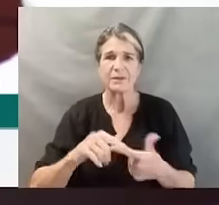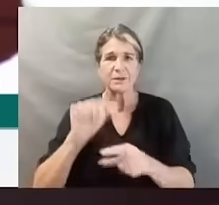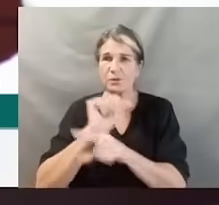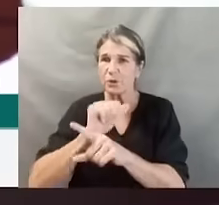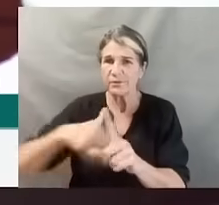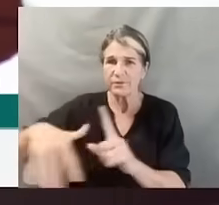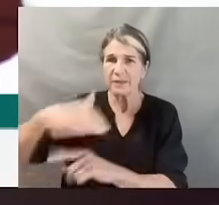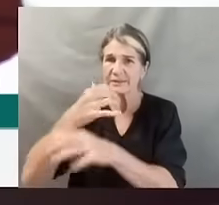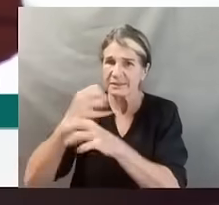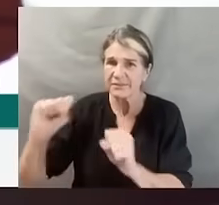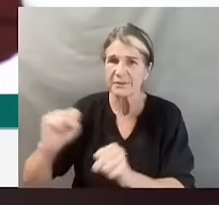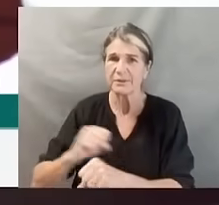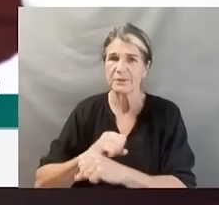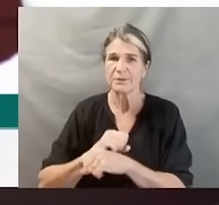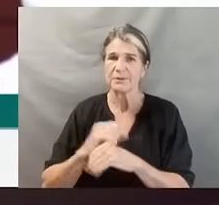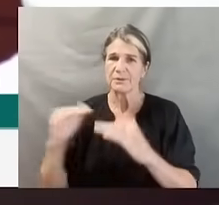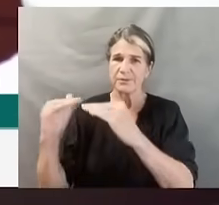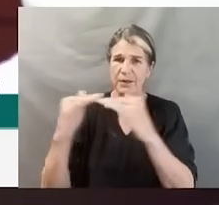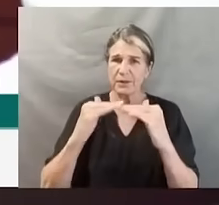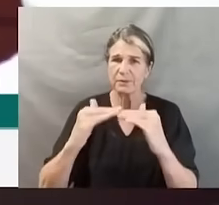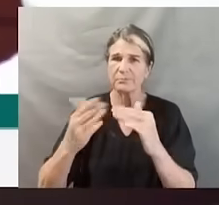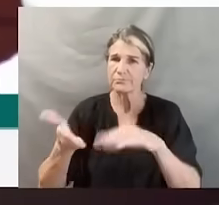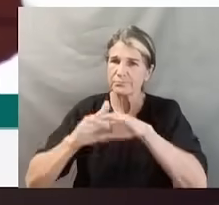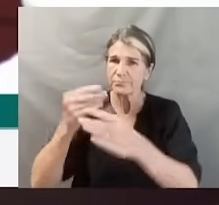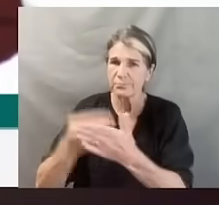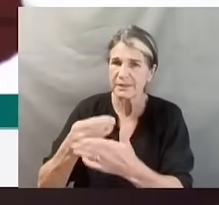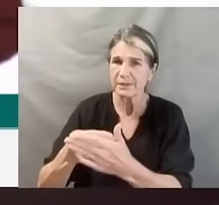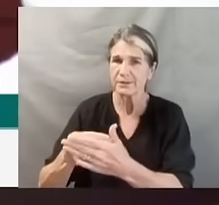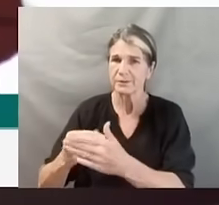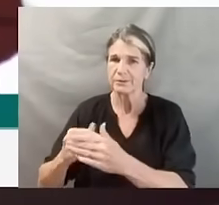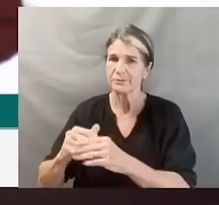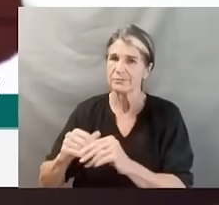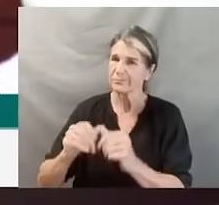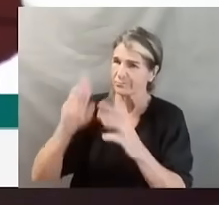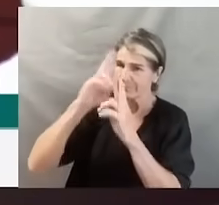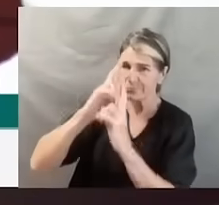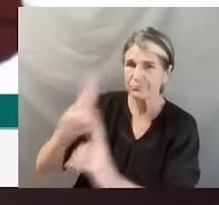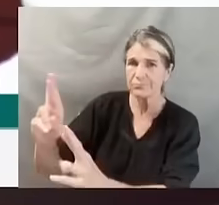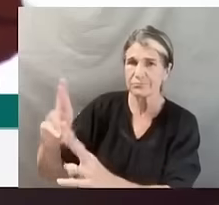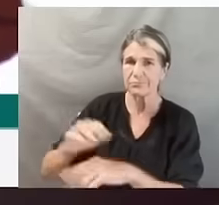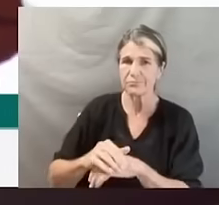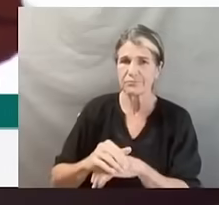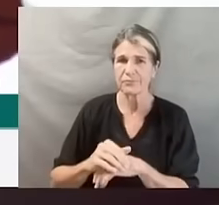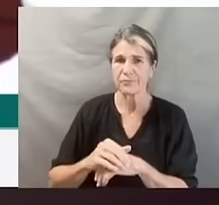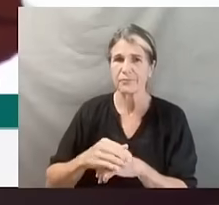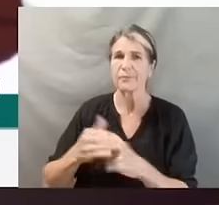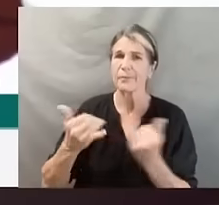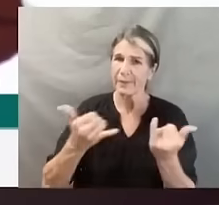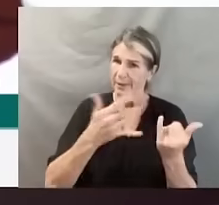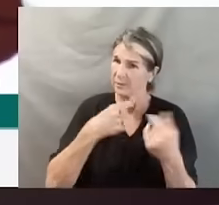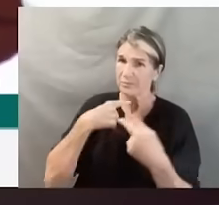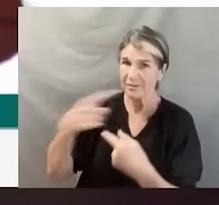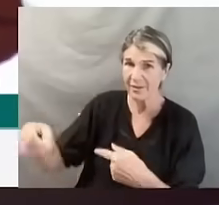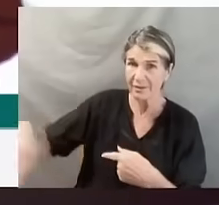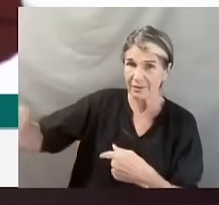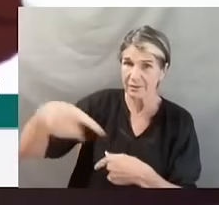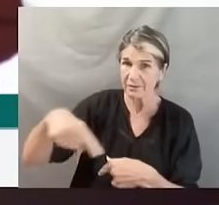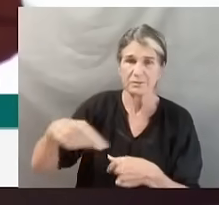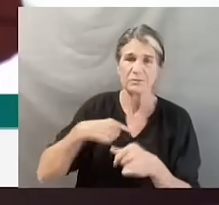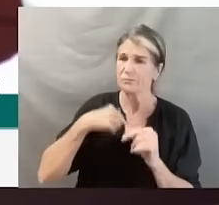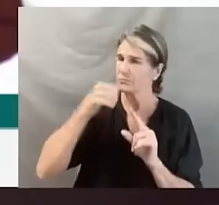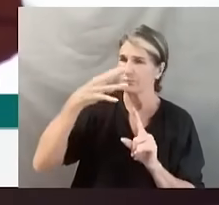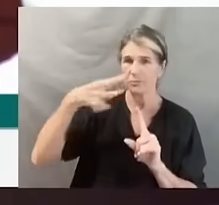what assurances will this government give this group of dedicated workers that they will not be cast aside, that government is listening, will take a